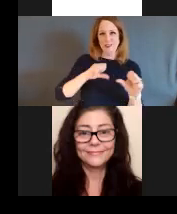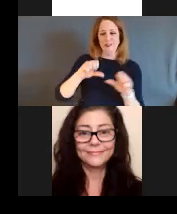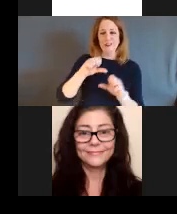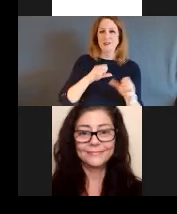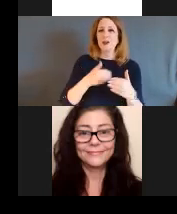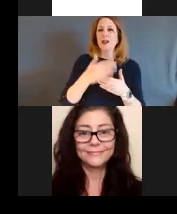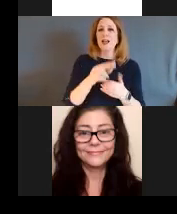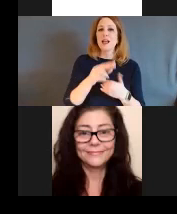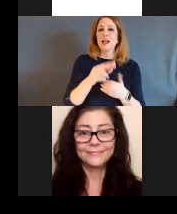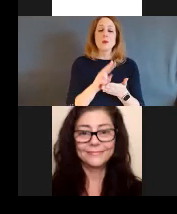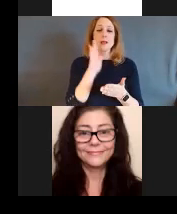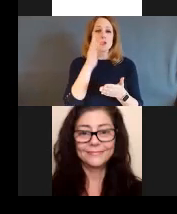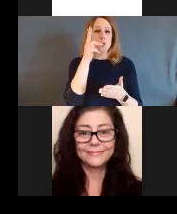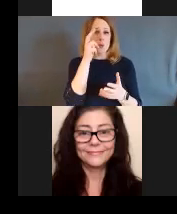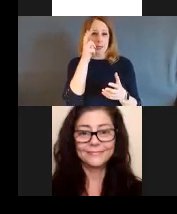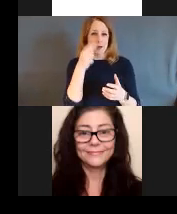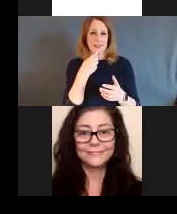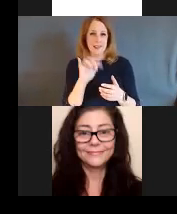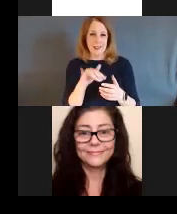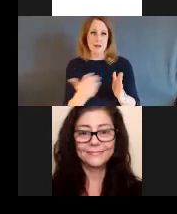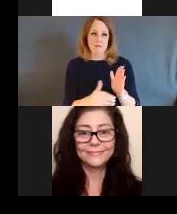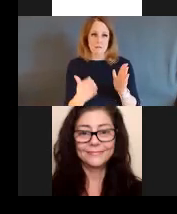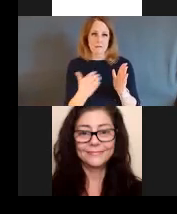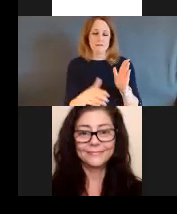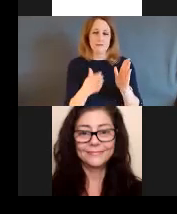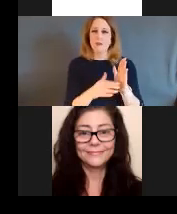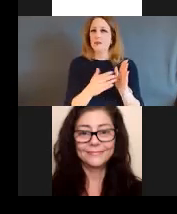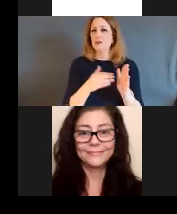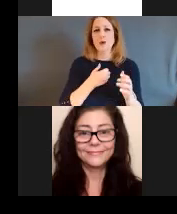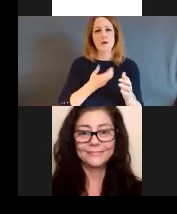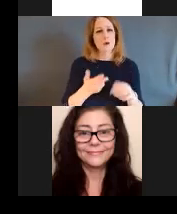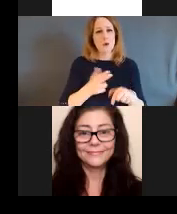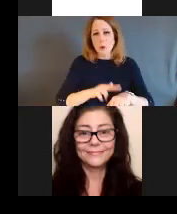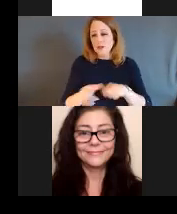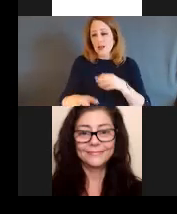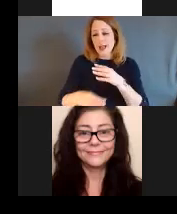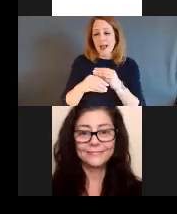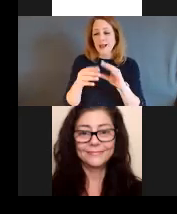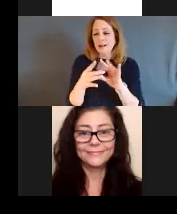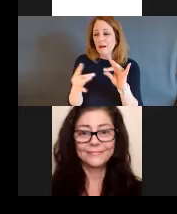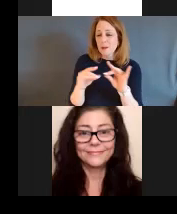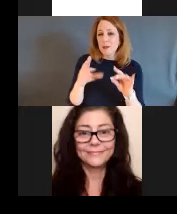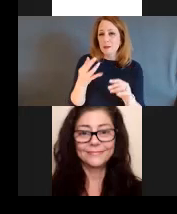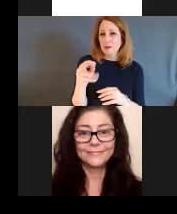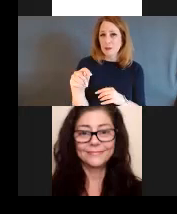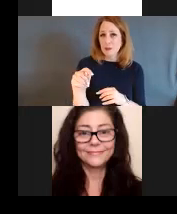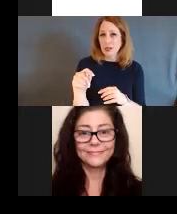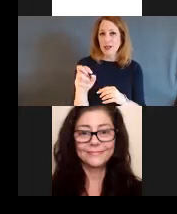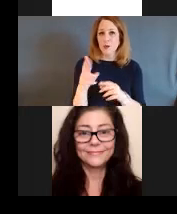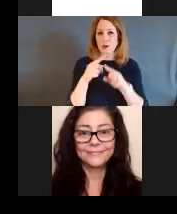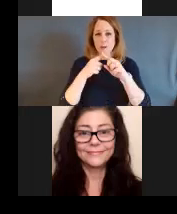weeks, you'll hear us say that. So please feel free to drop things in the chat or come off mute, because we